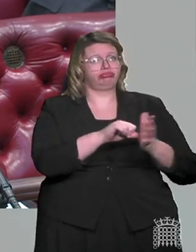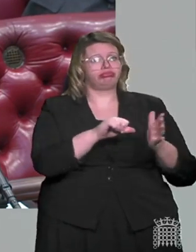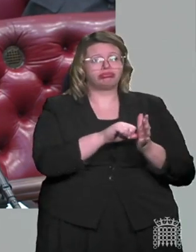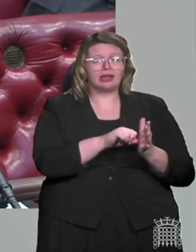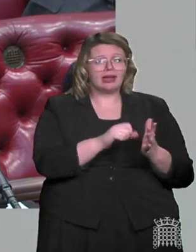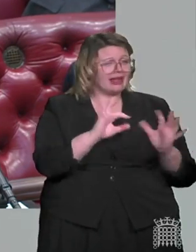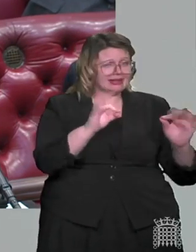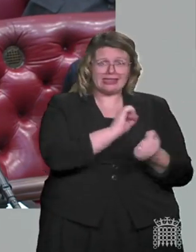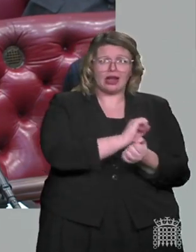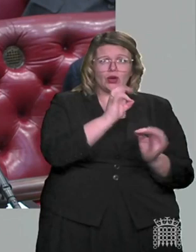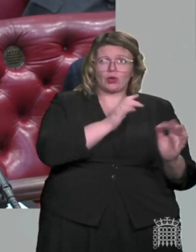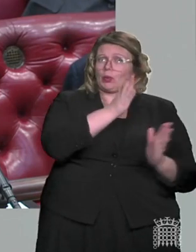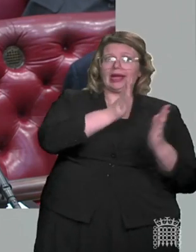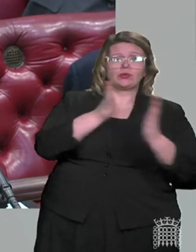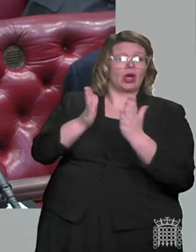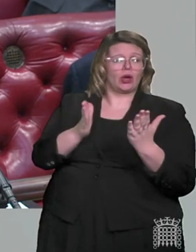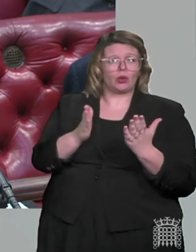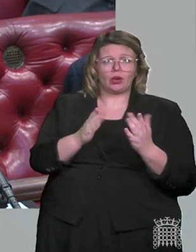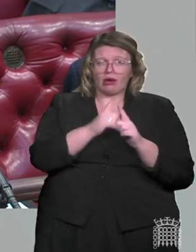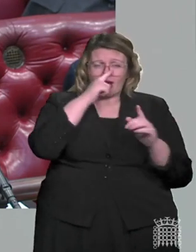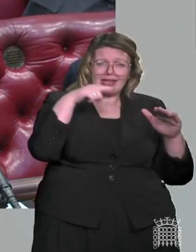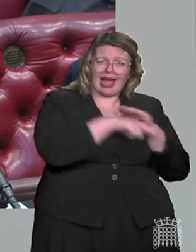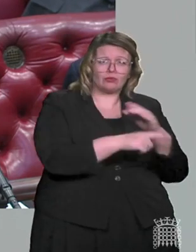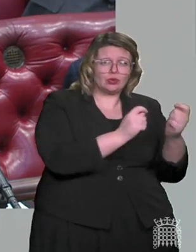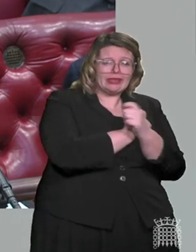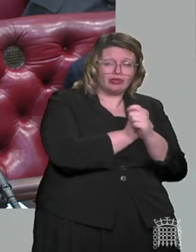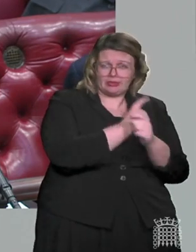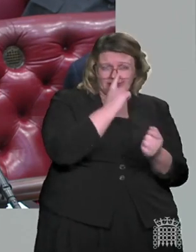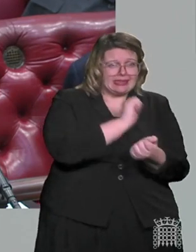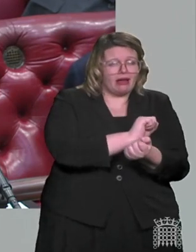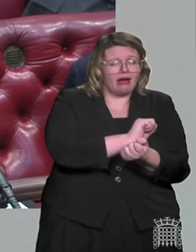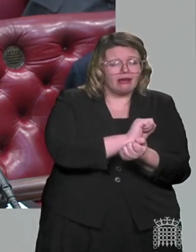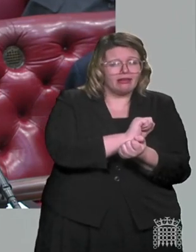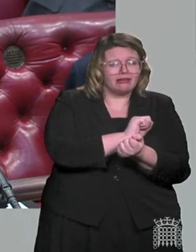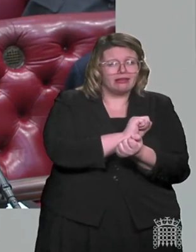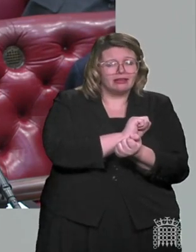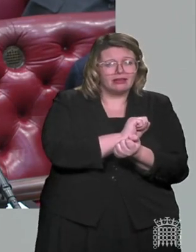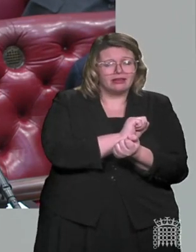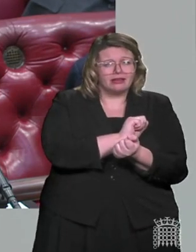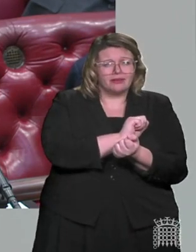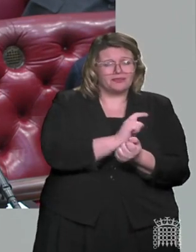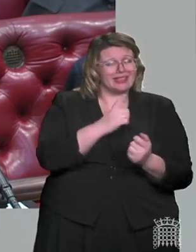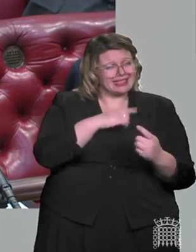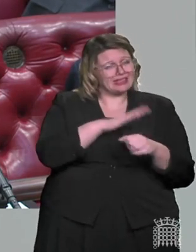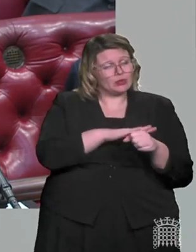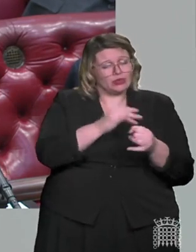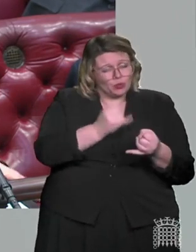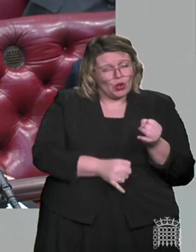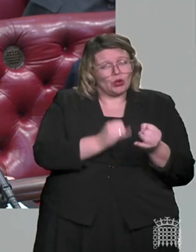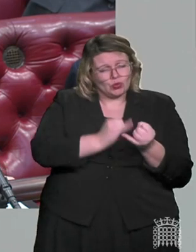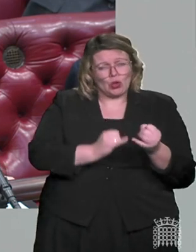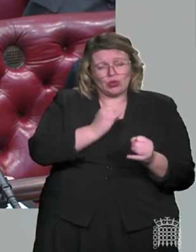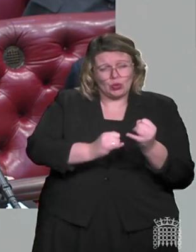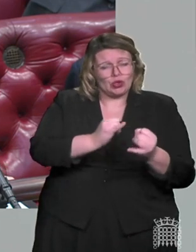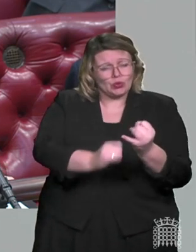catastrophic. Now, my Lords, the situation is getting more urgent by the hour. I know he's been working to establish a